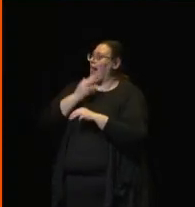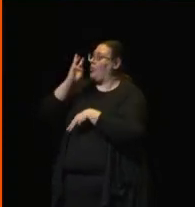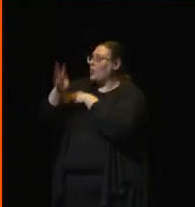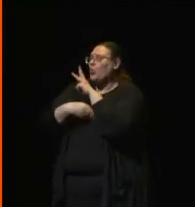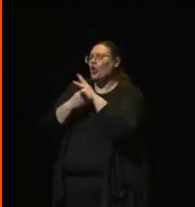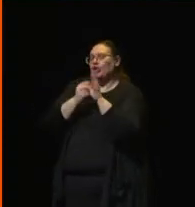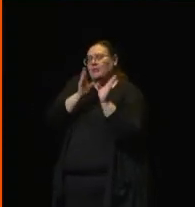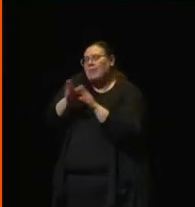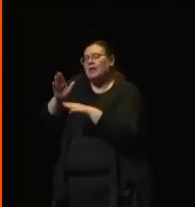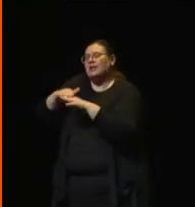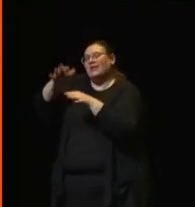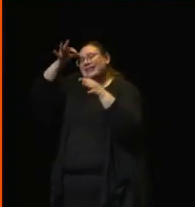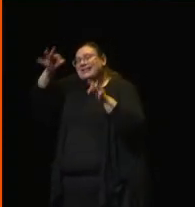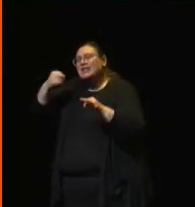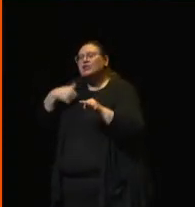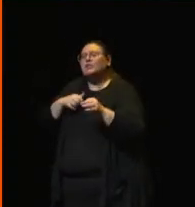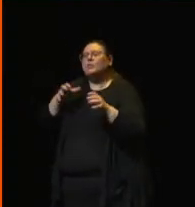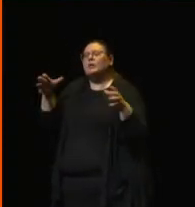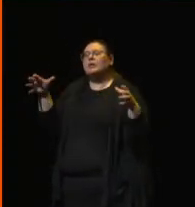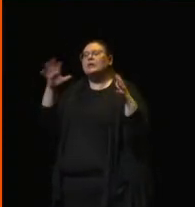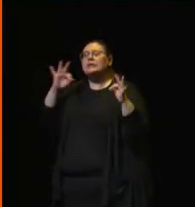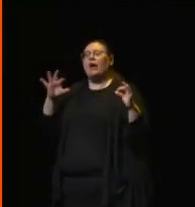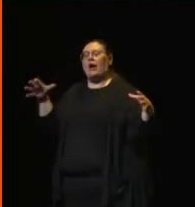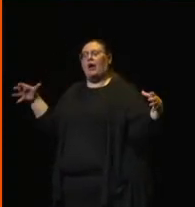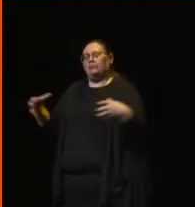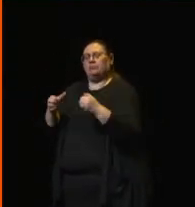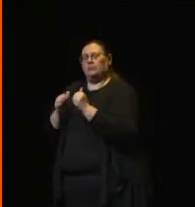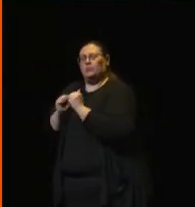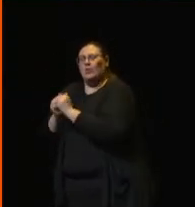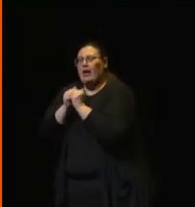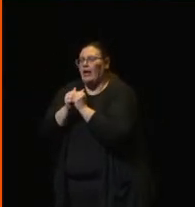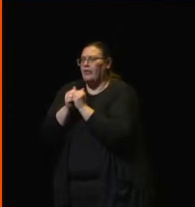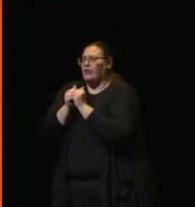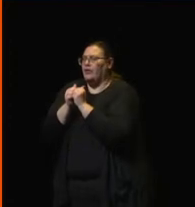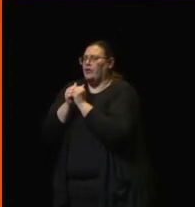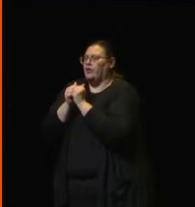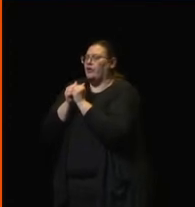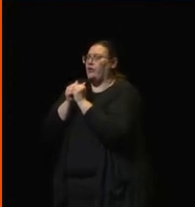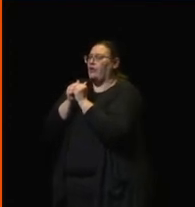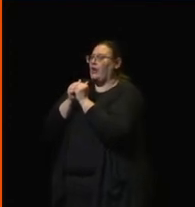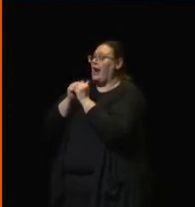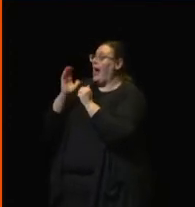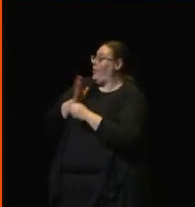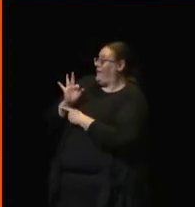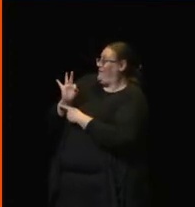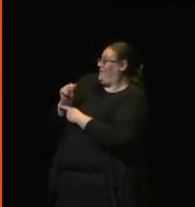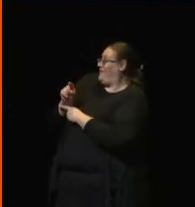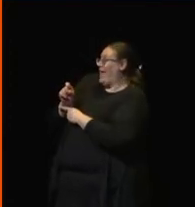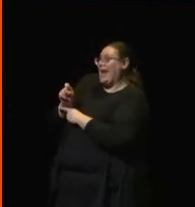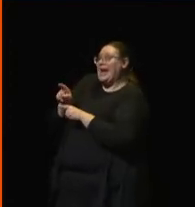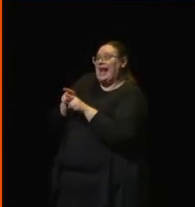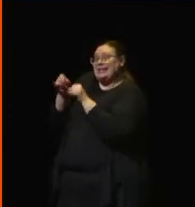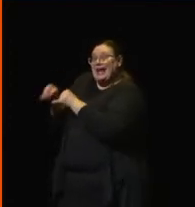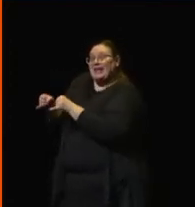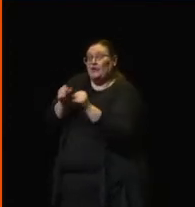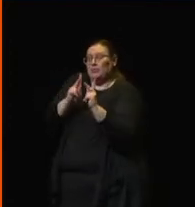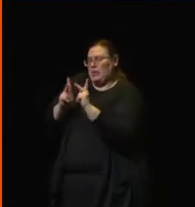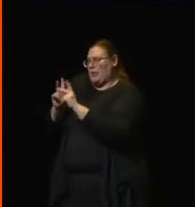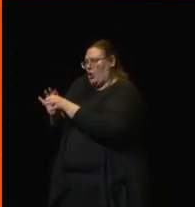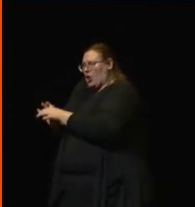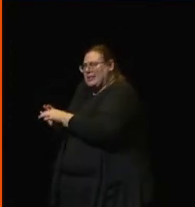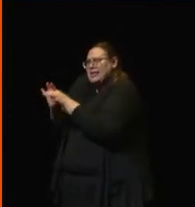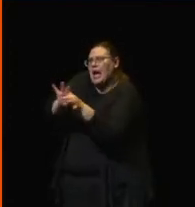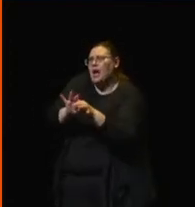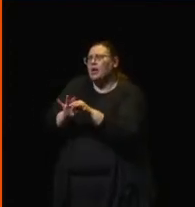on decisions that we make together, that our fate as individuals is tied inexorably to the fate of